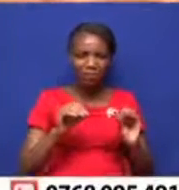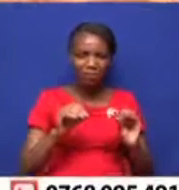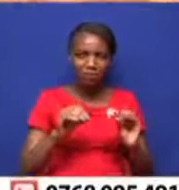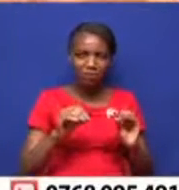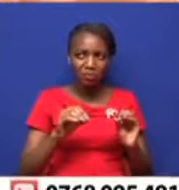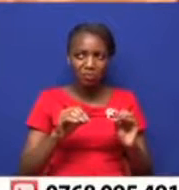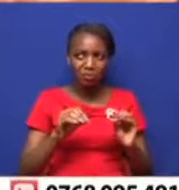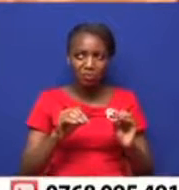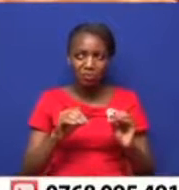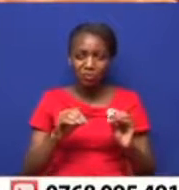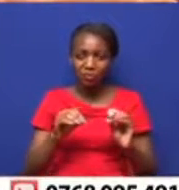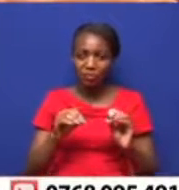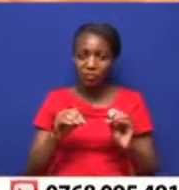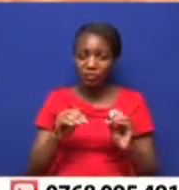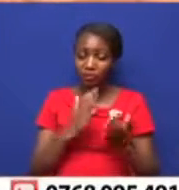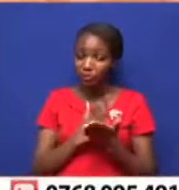Oh, of course you are.